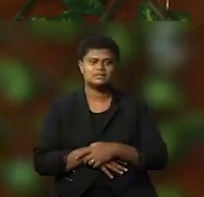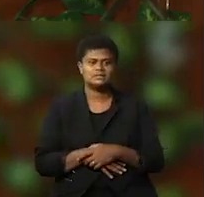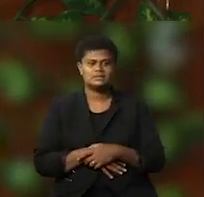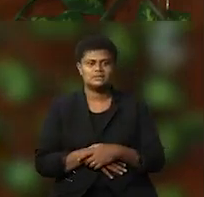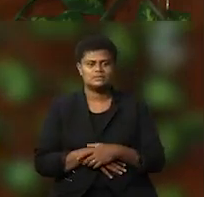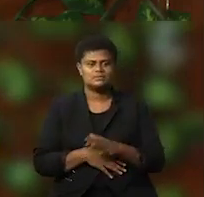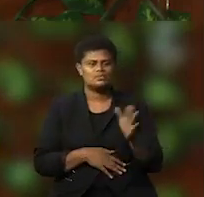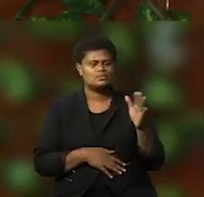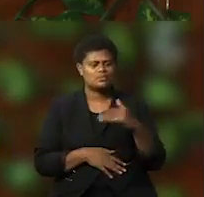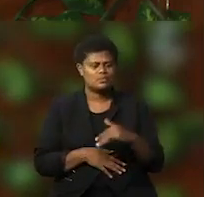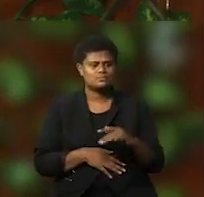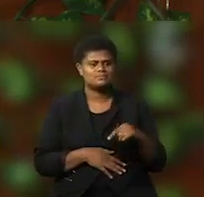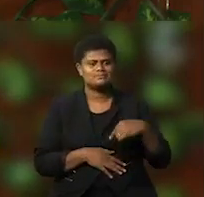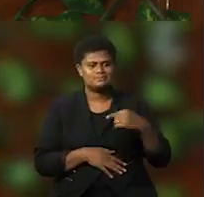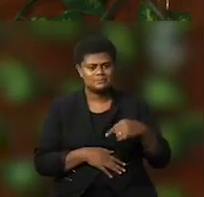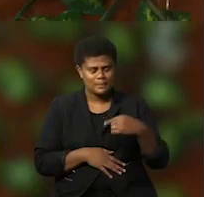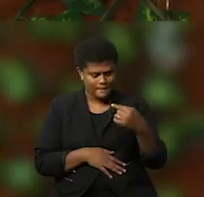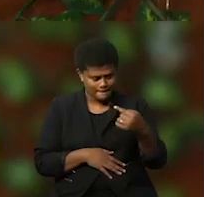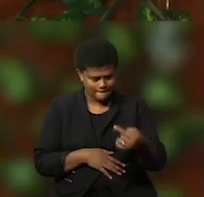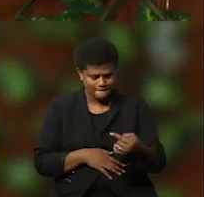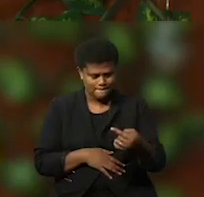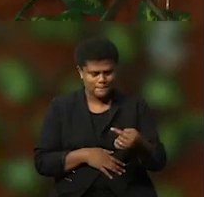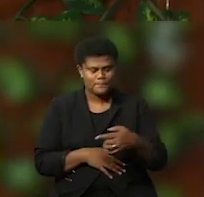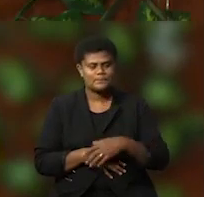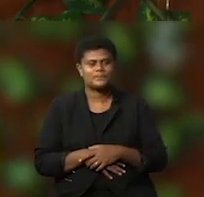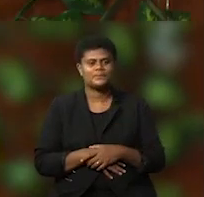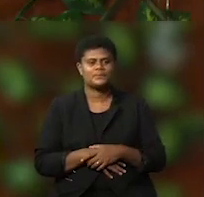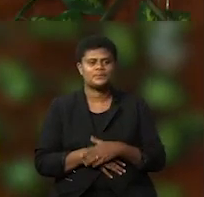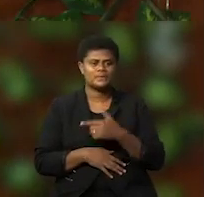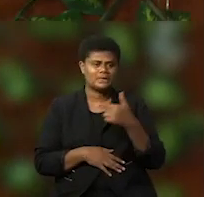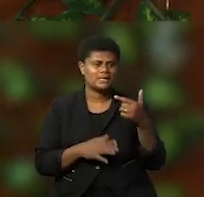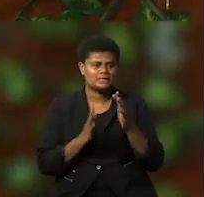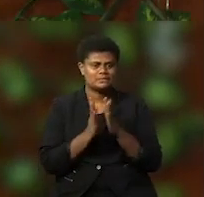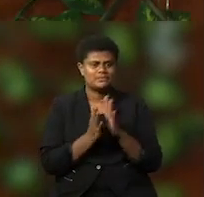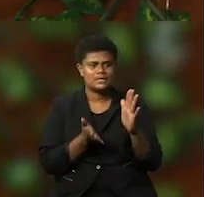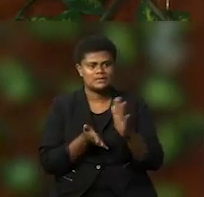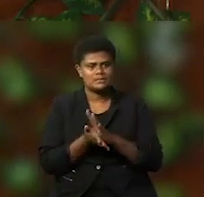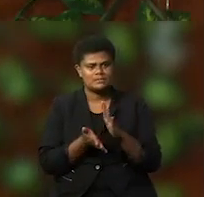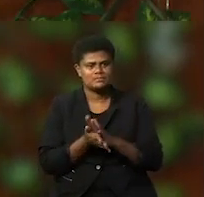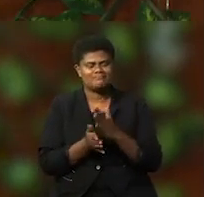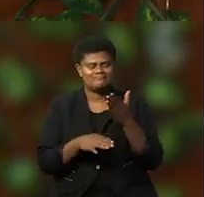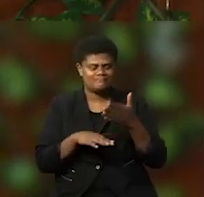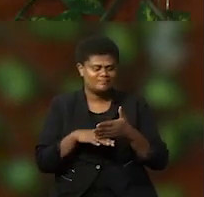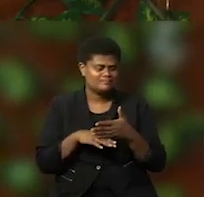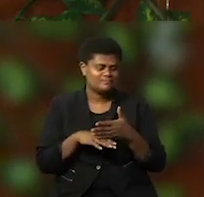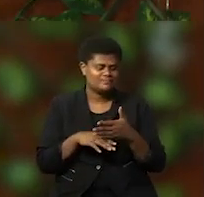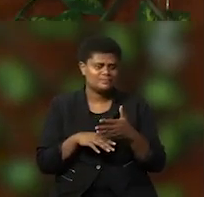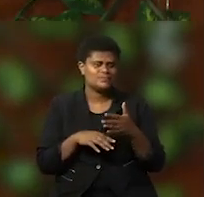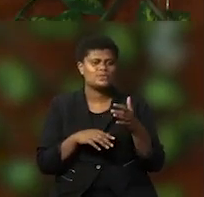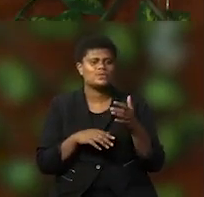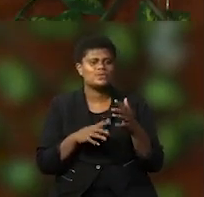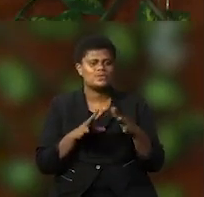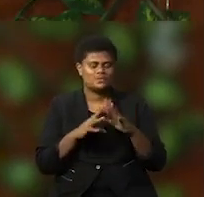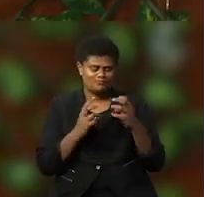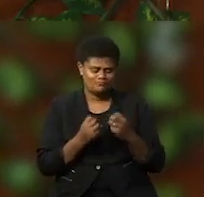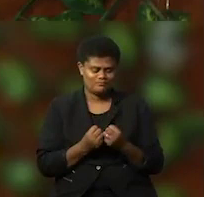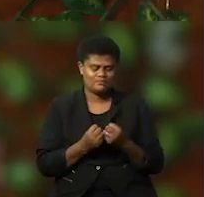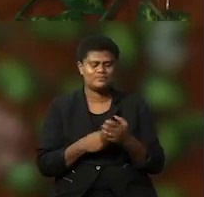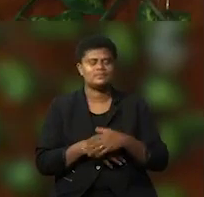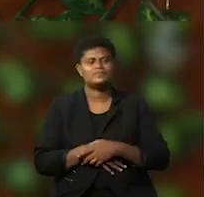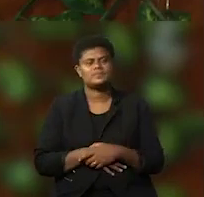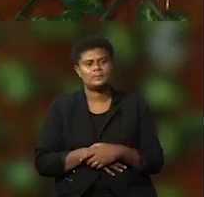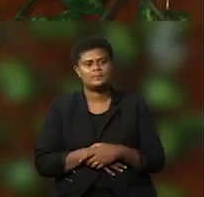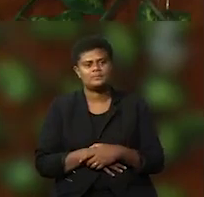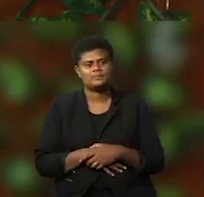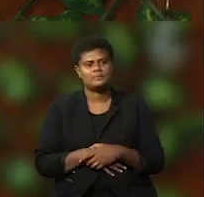you as you all journey with him this Sabbath. And we wish you a happy new week in advance. To close off